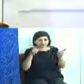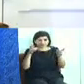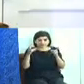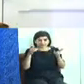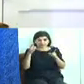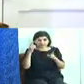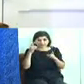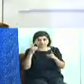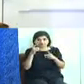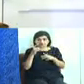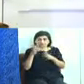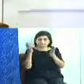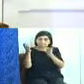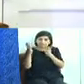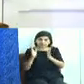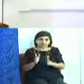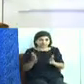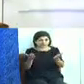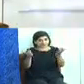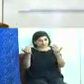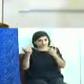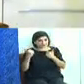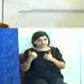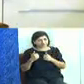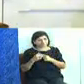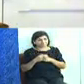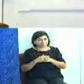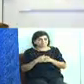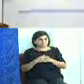the acolytes and servers please come forward?